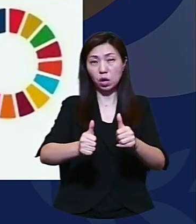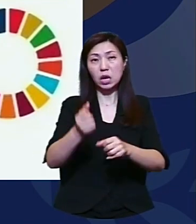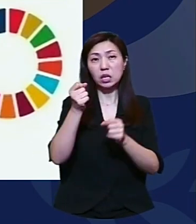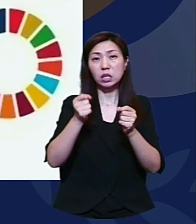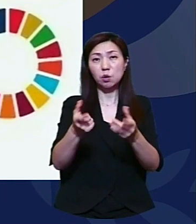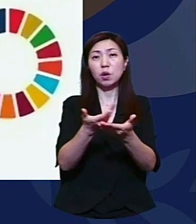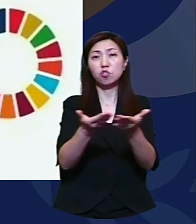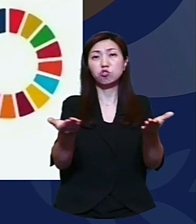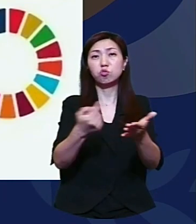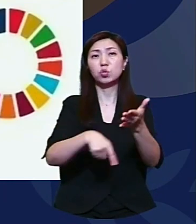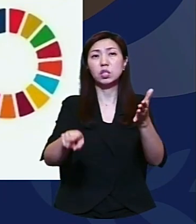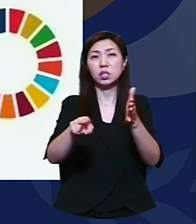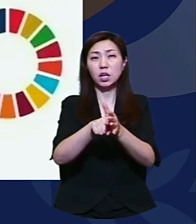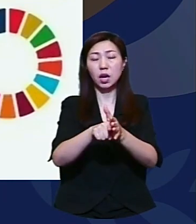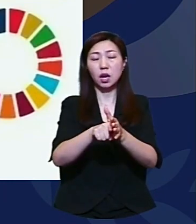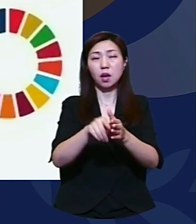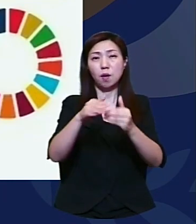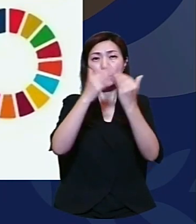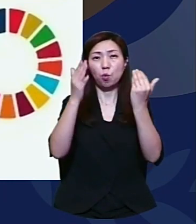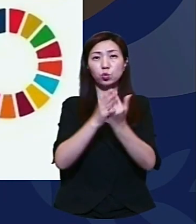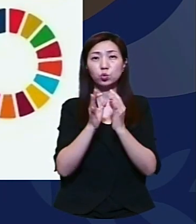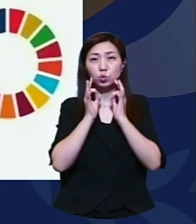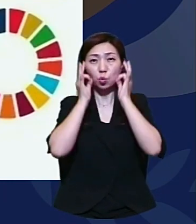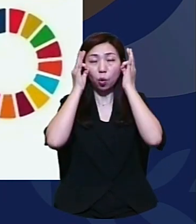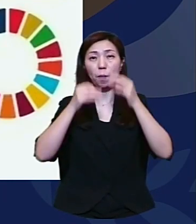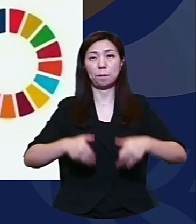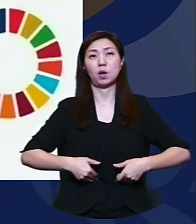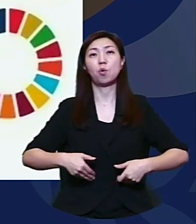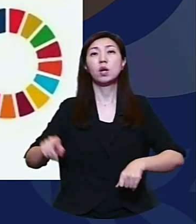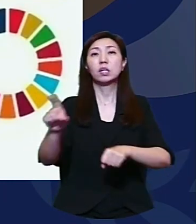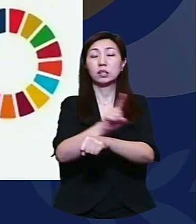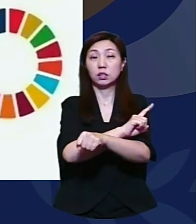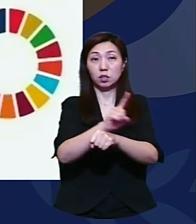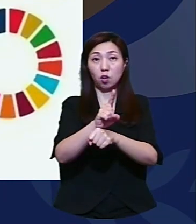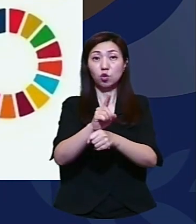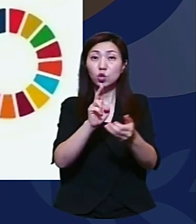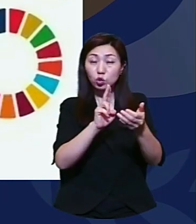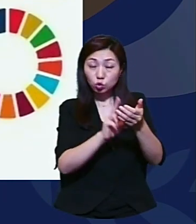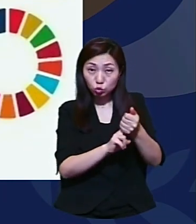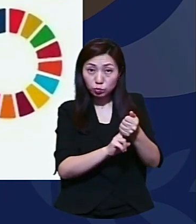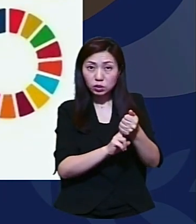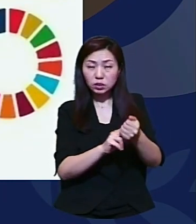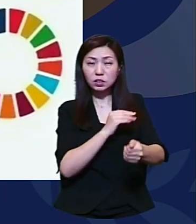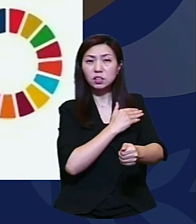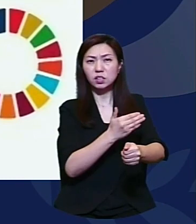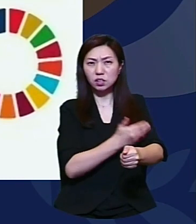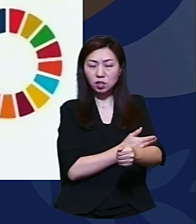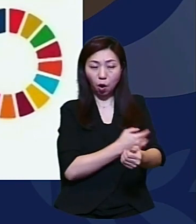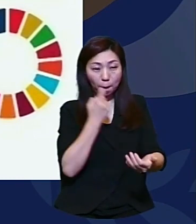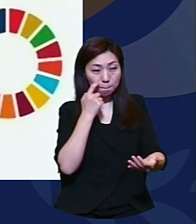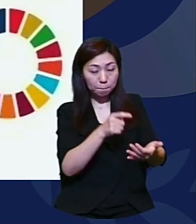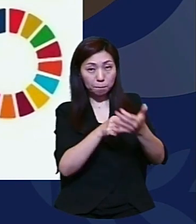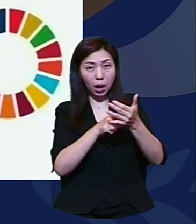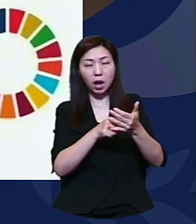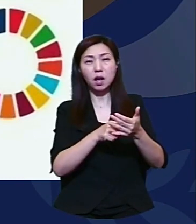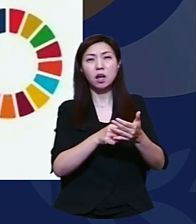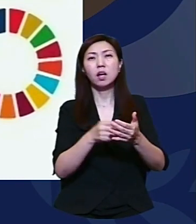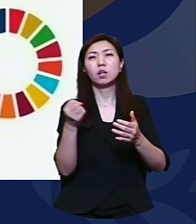governance and regulatory frameworks are transparent, are predictable, and of course, reliable.